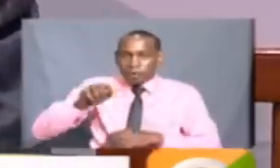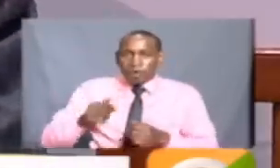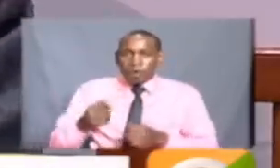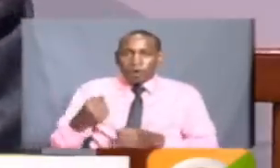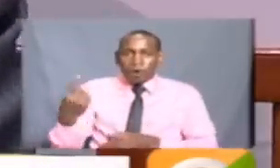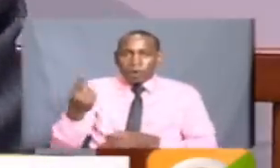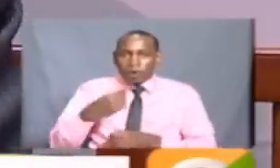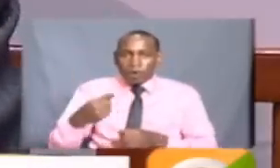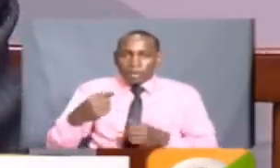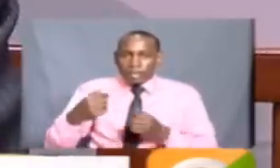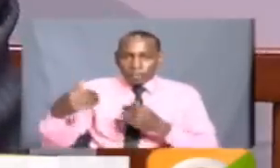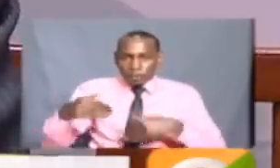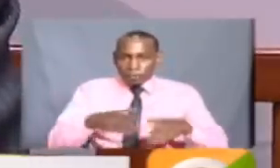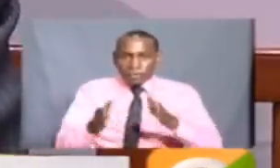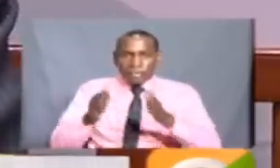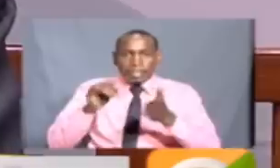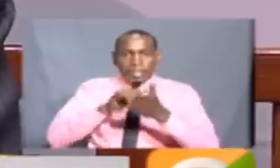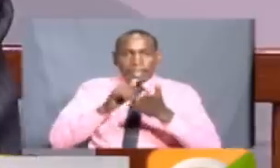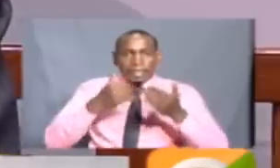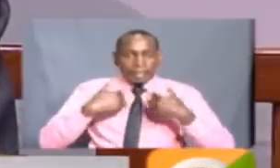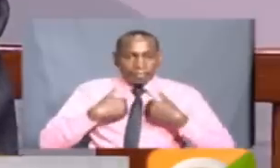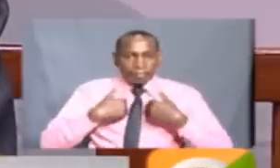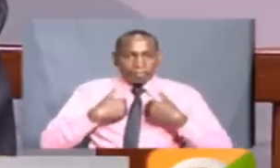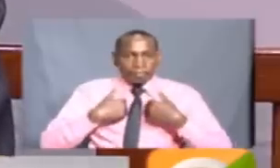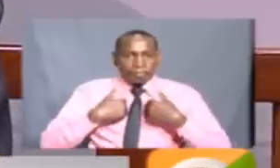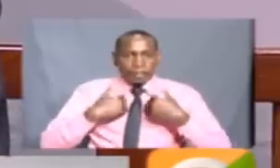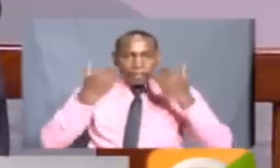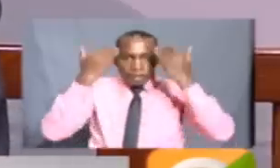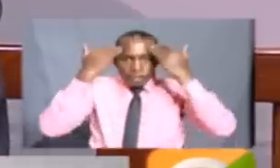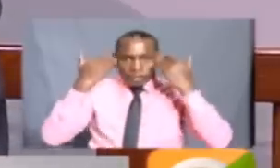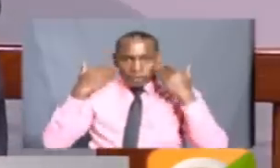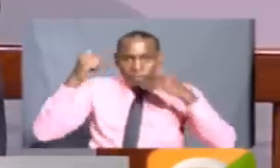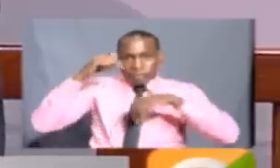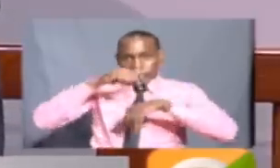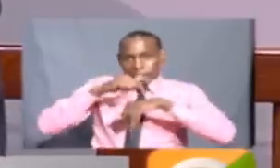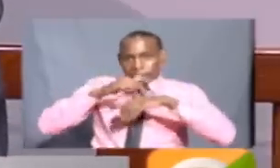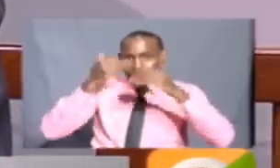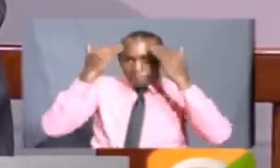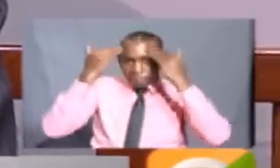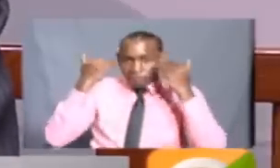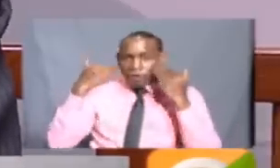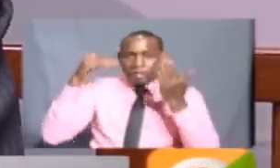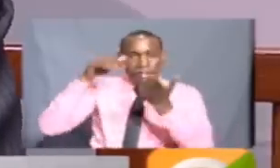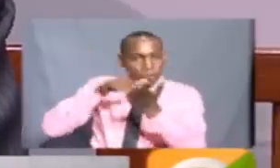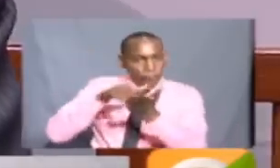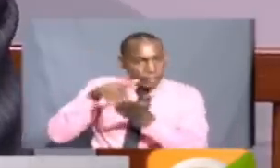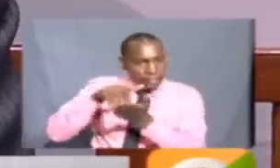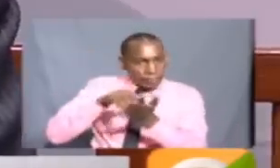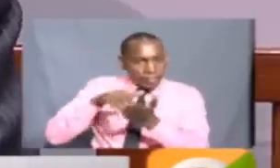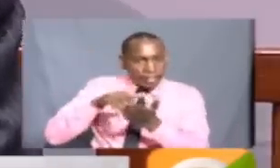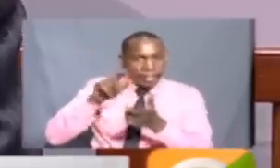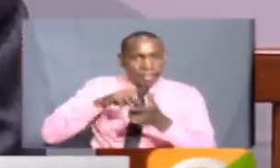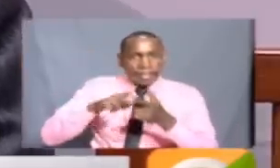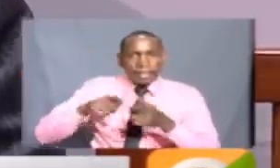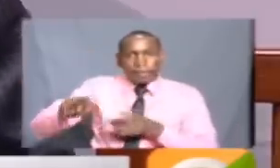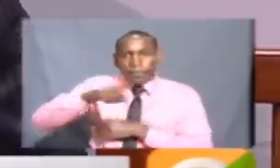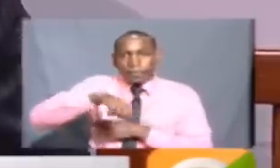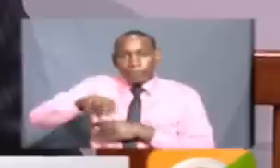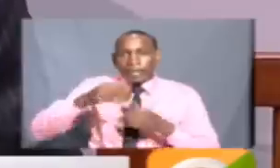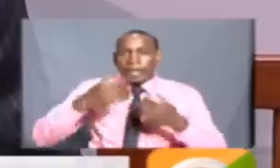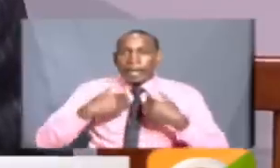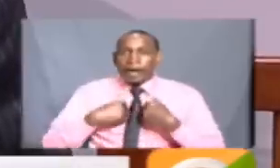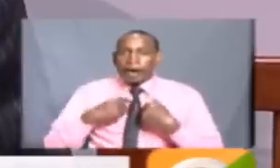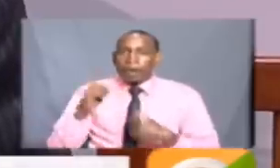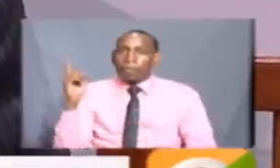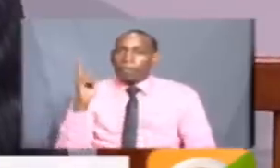we have is the judiciary. When the judiciary is weakened, then we are in